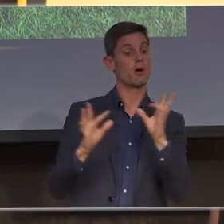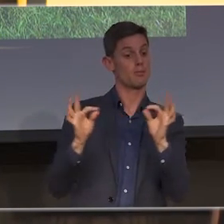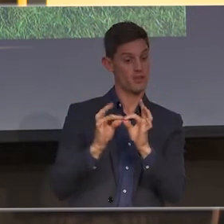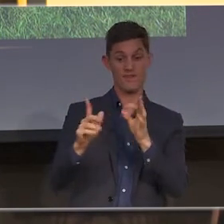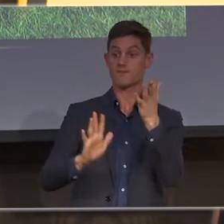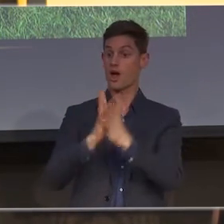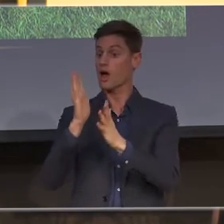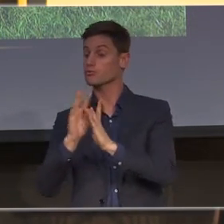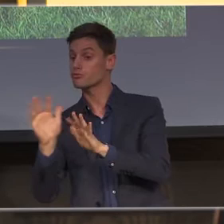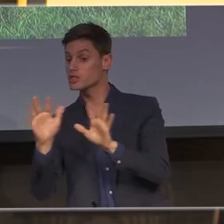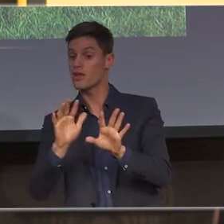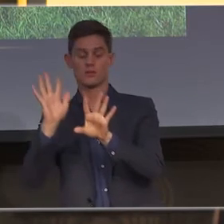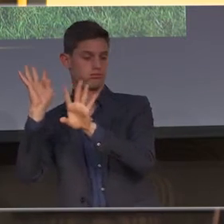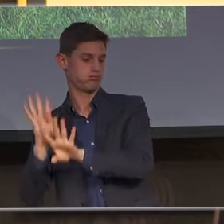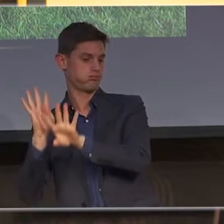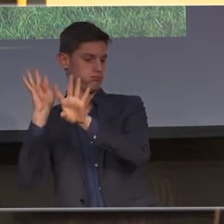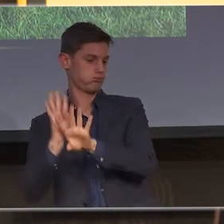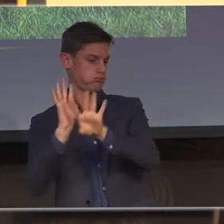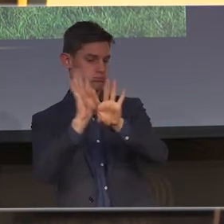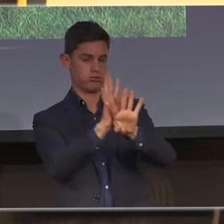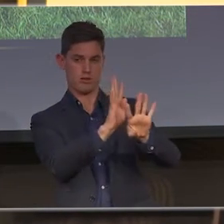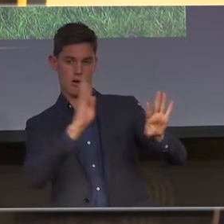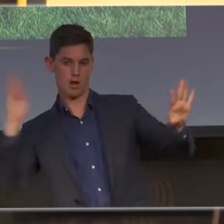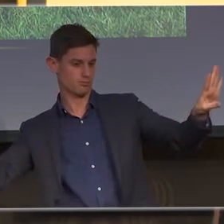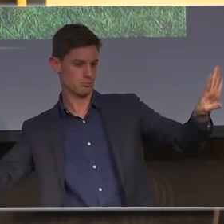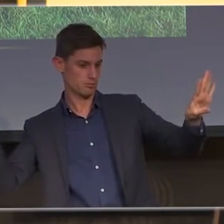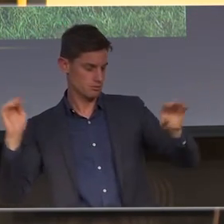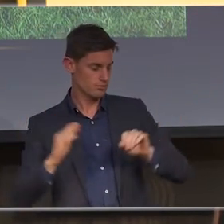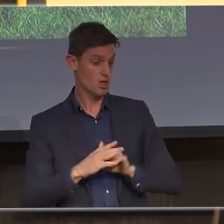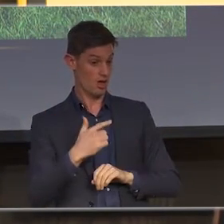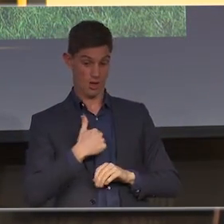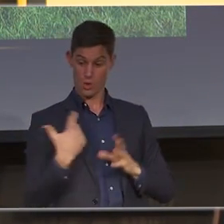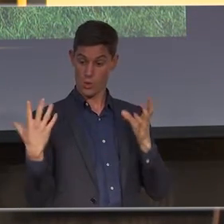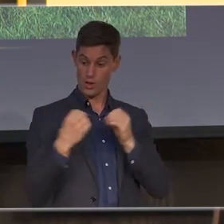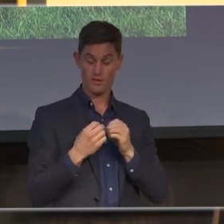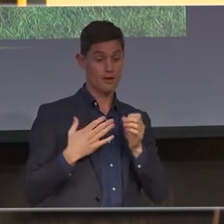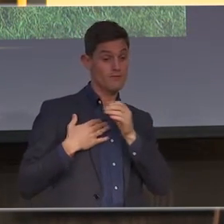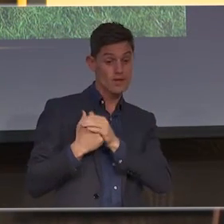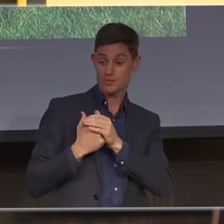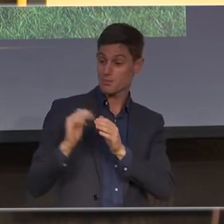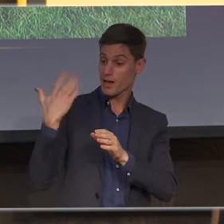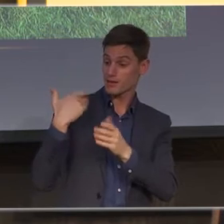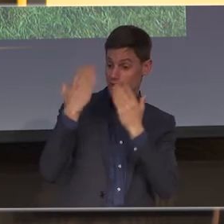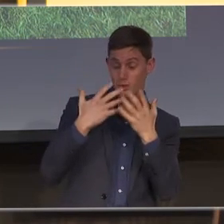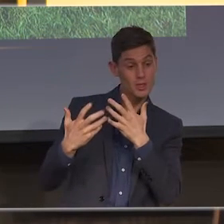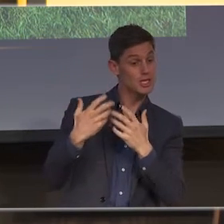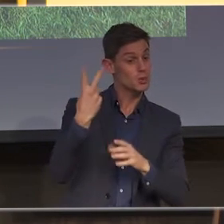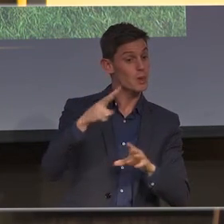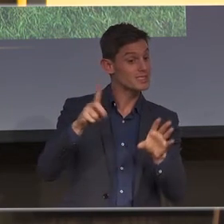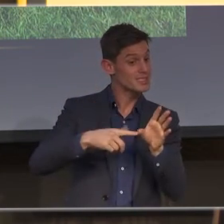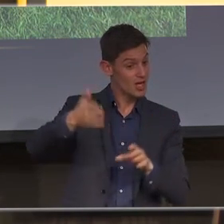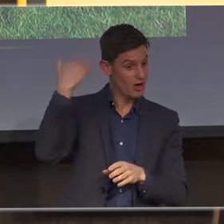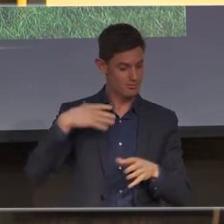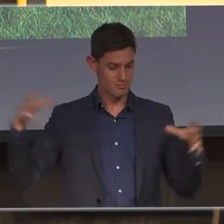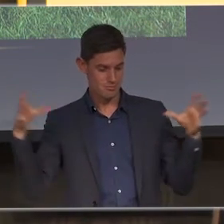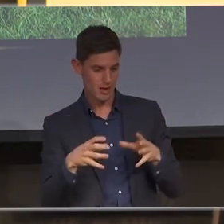we marched, led by our brothers and sisters from the Northern Territory. I marched alongside friends I went to university with 20 years